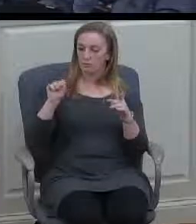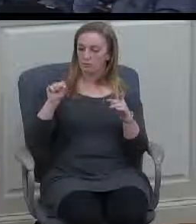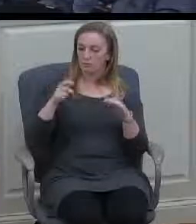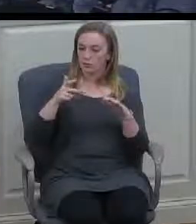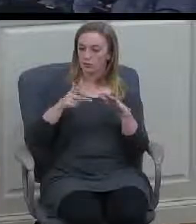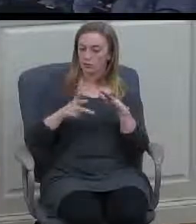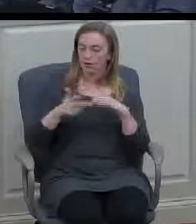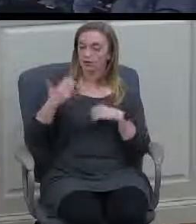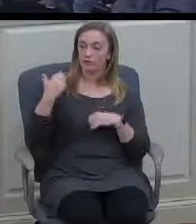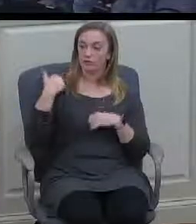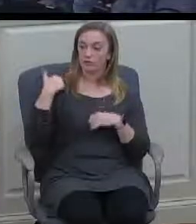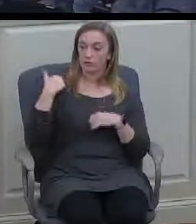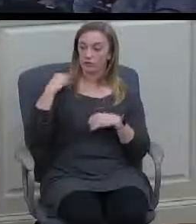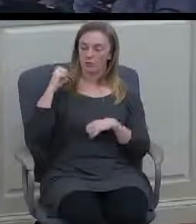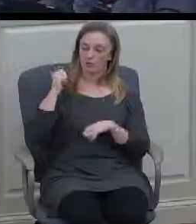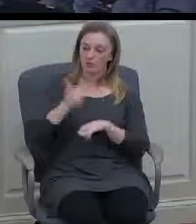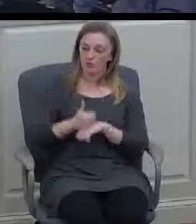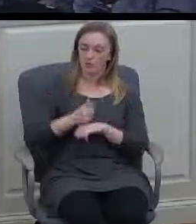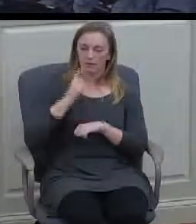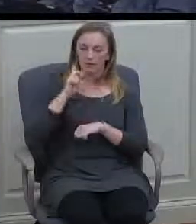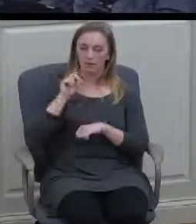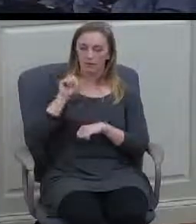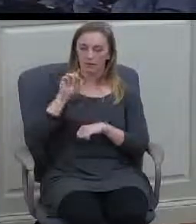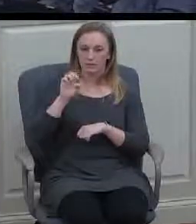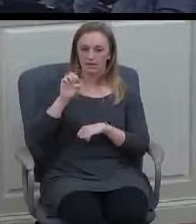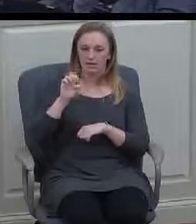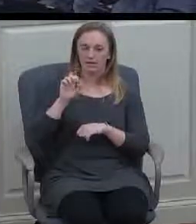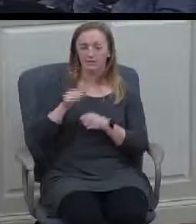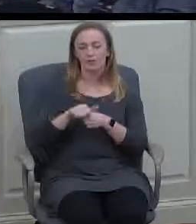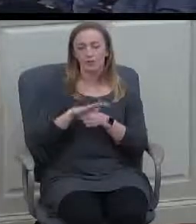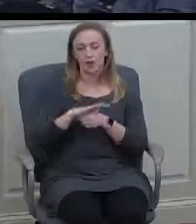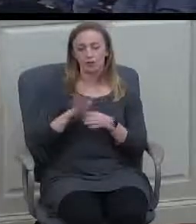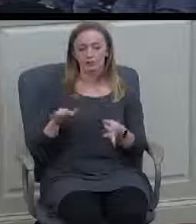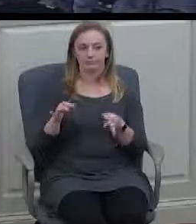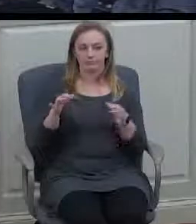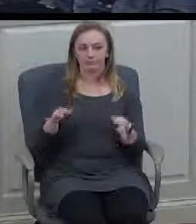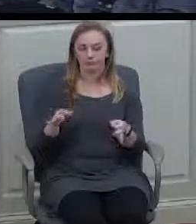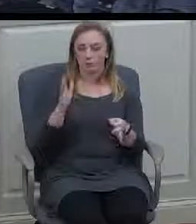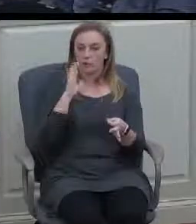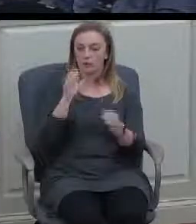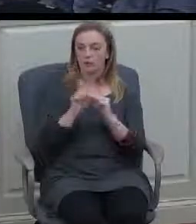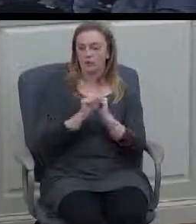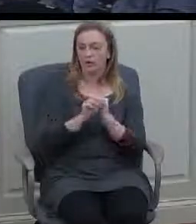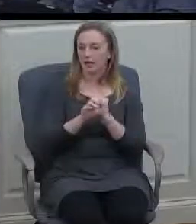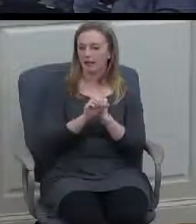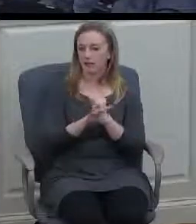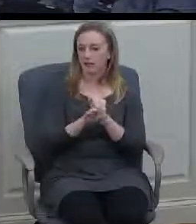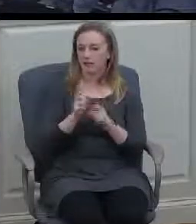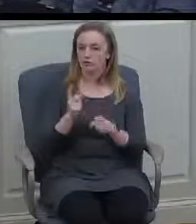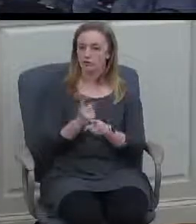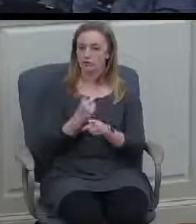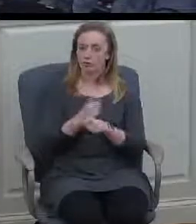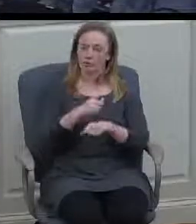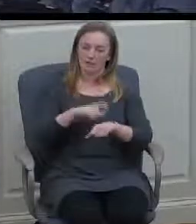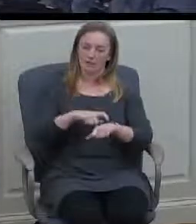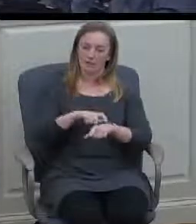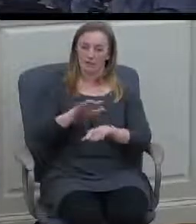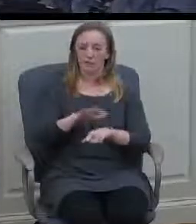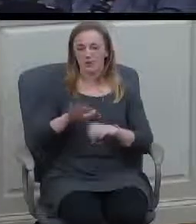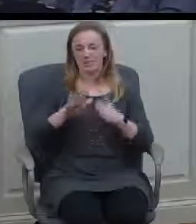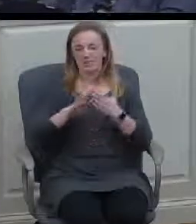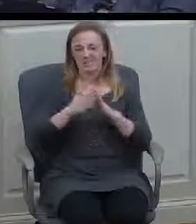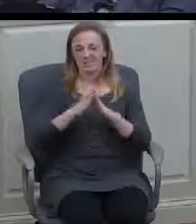was previously set for a date due to COVID-19 has been delayed, and so it will be advertised at an appropriate time, probably on the